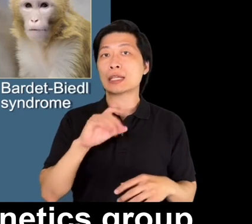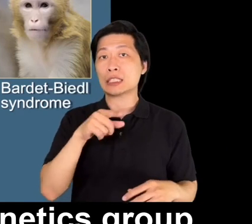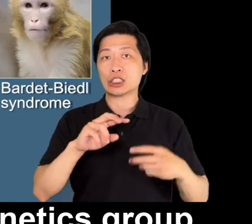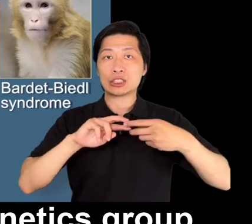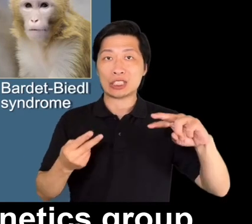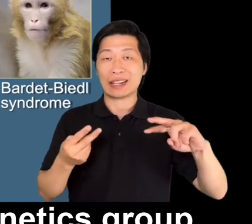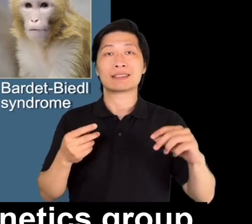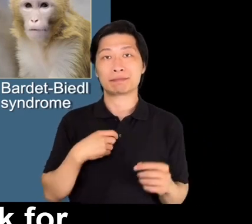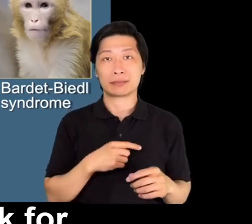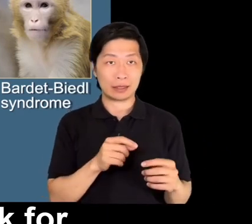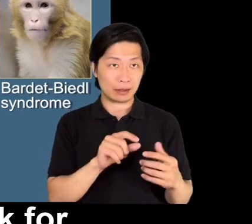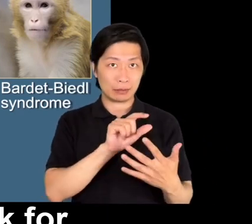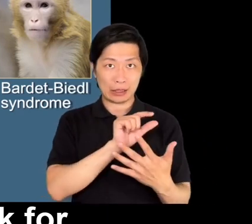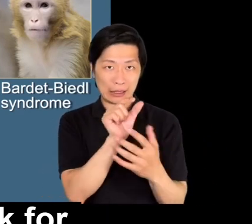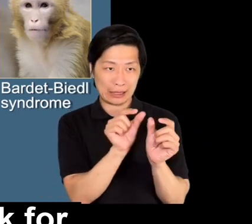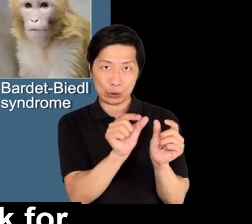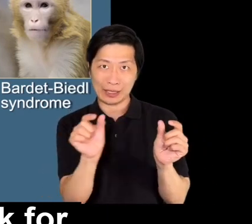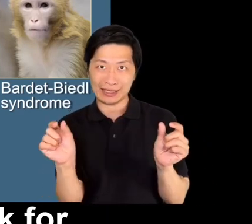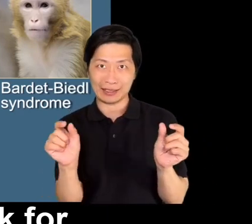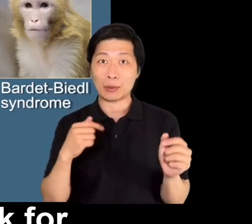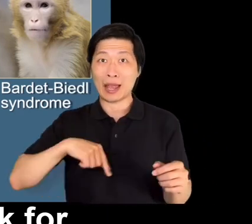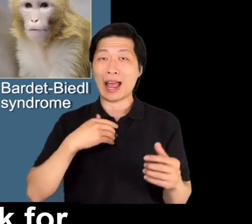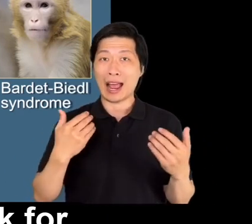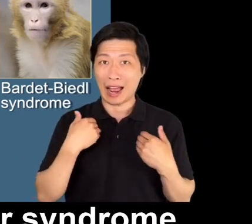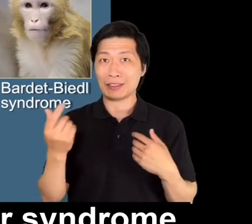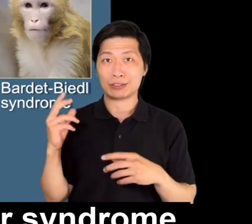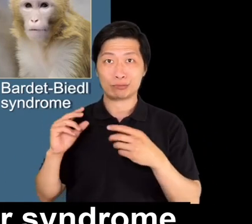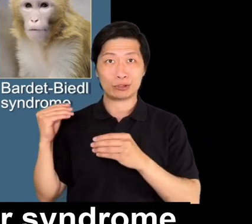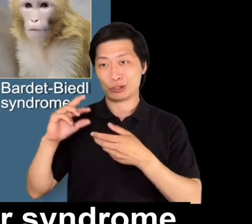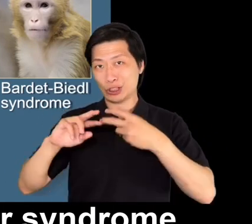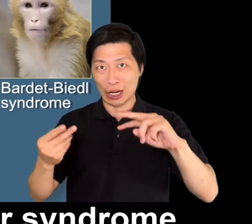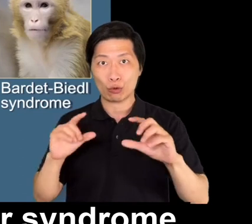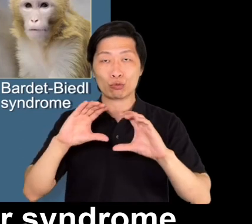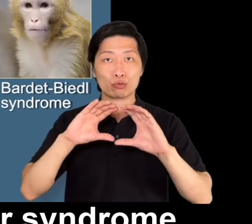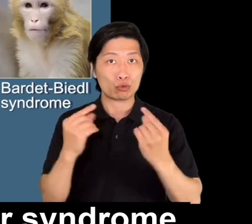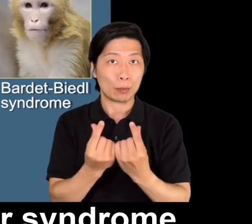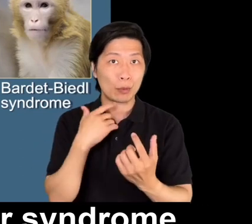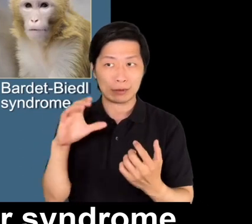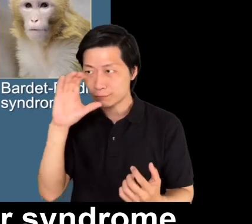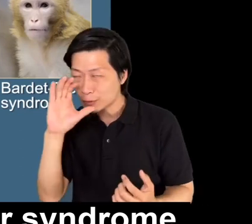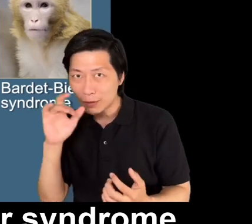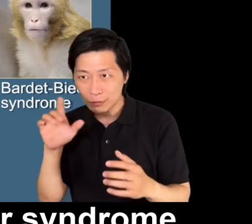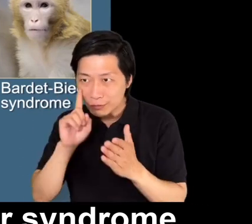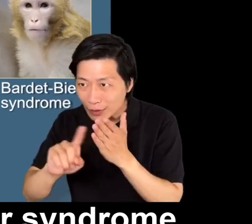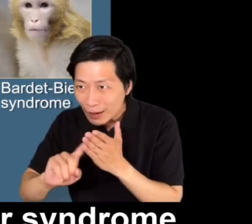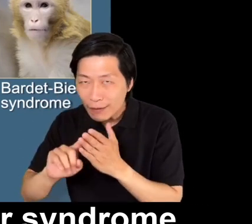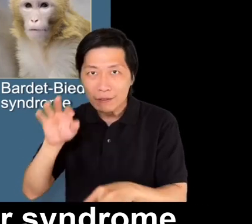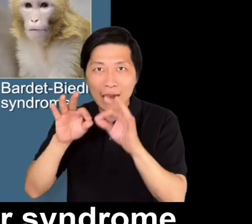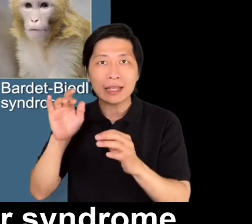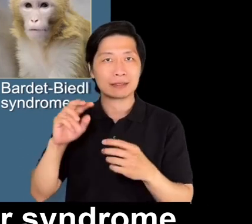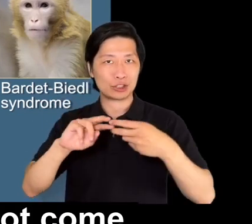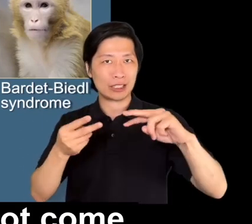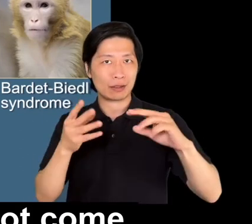genes that are involved in Usher syndrome and other retinal diseases. Again, we have not come up with